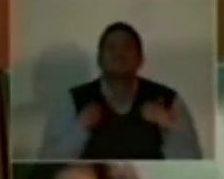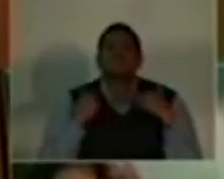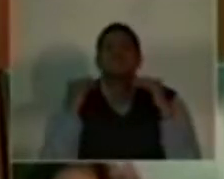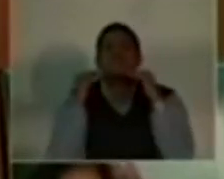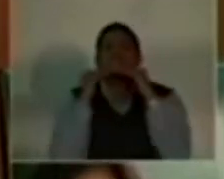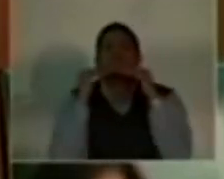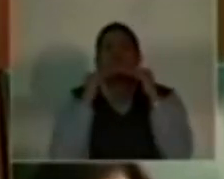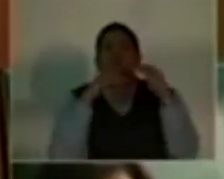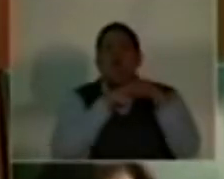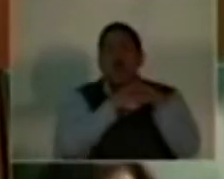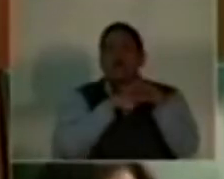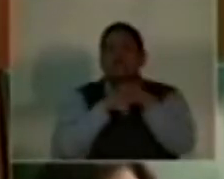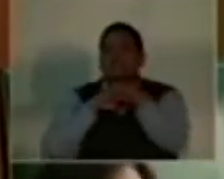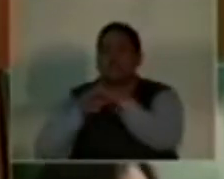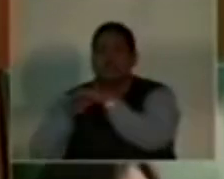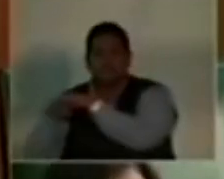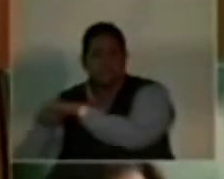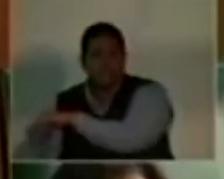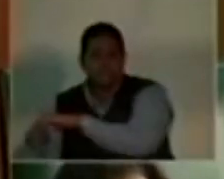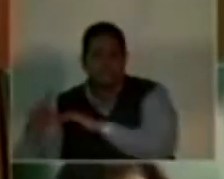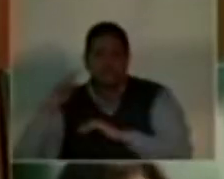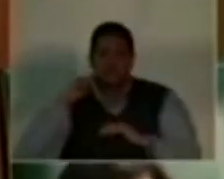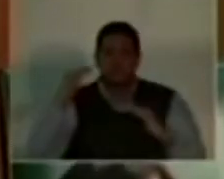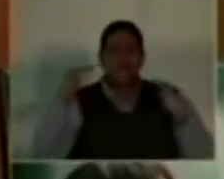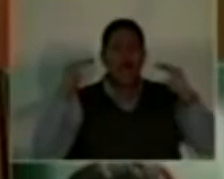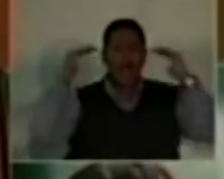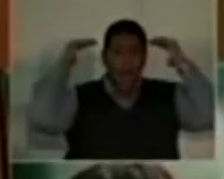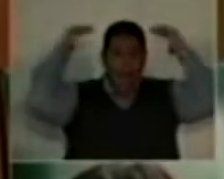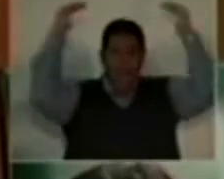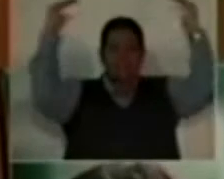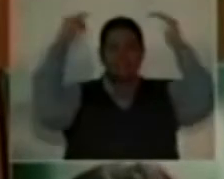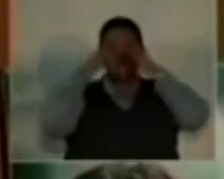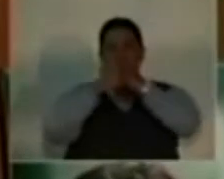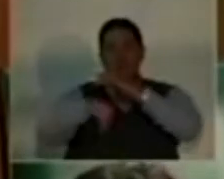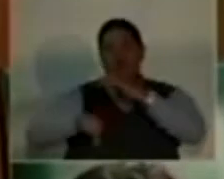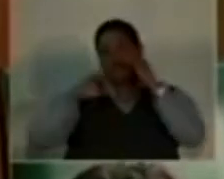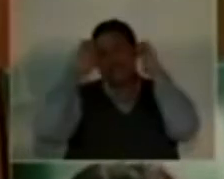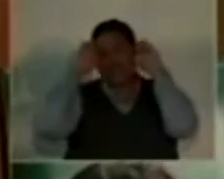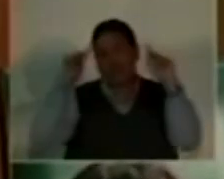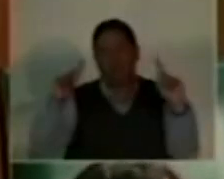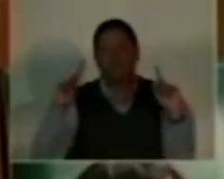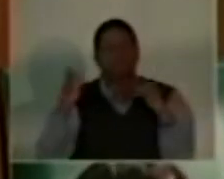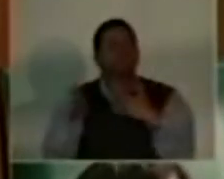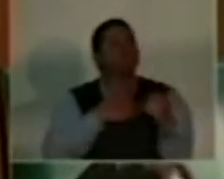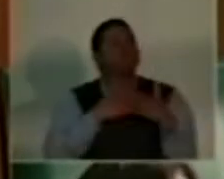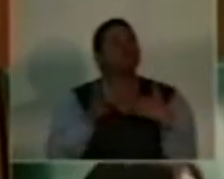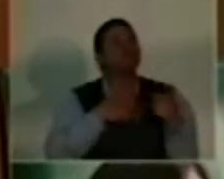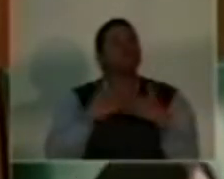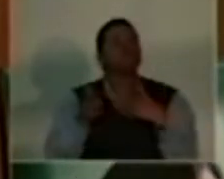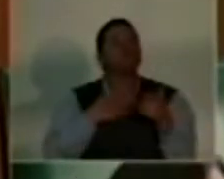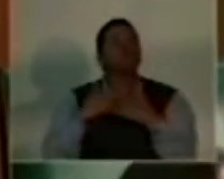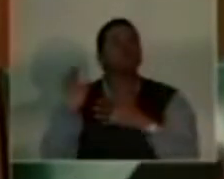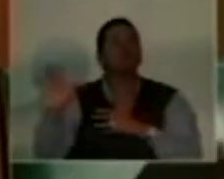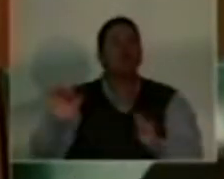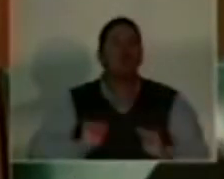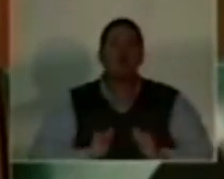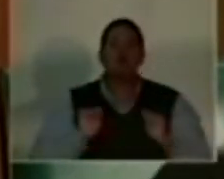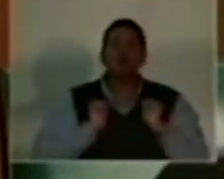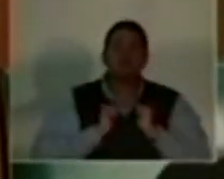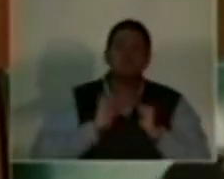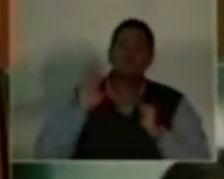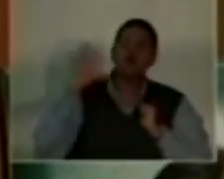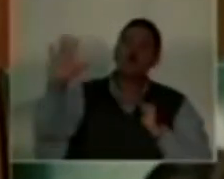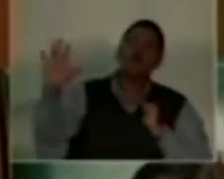equal access to the highest quality education regardless of their address